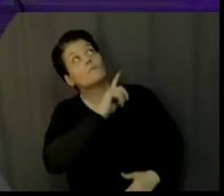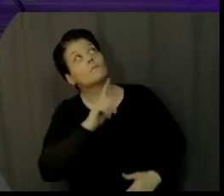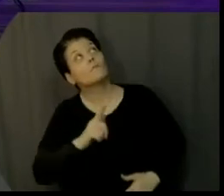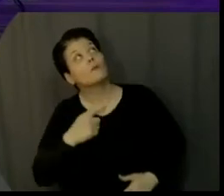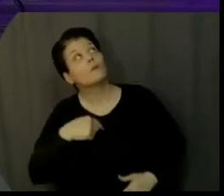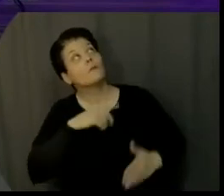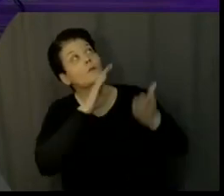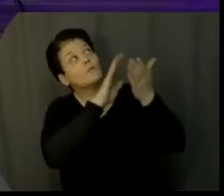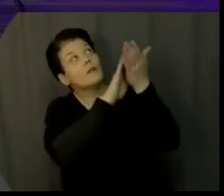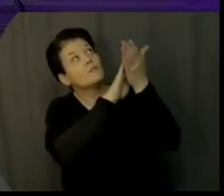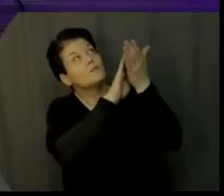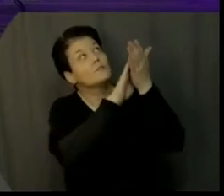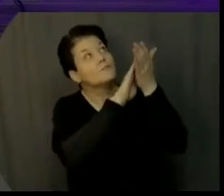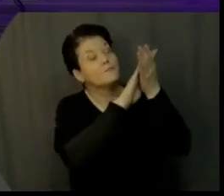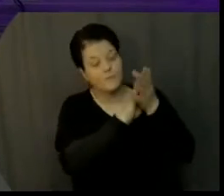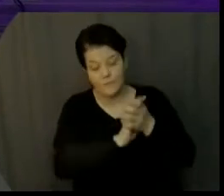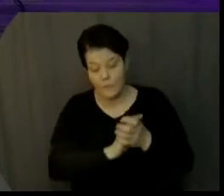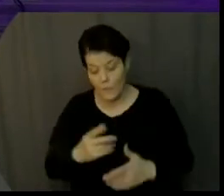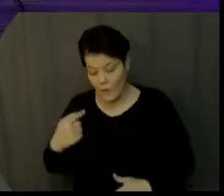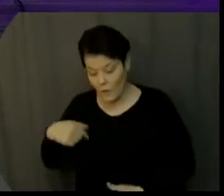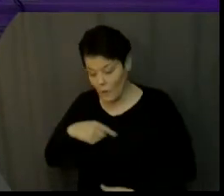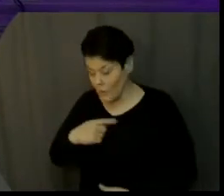that we're not in this alone.